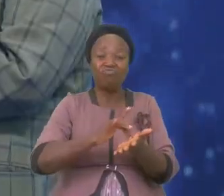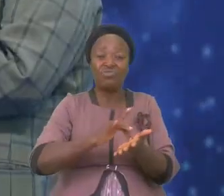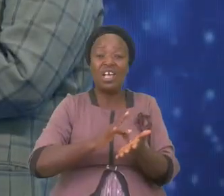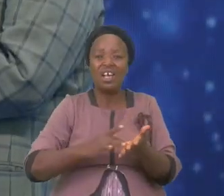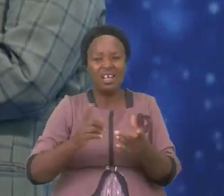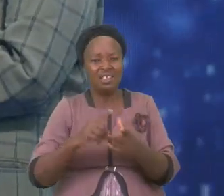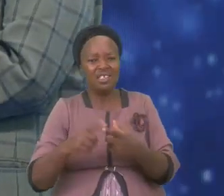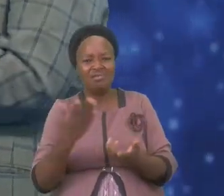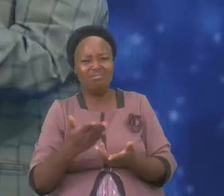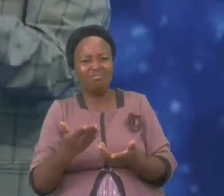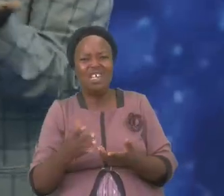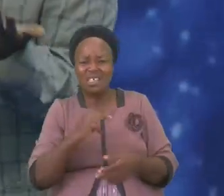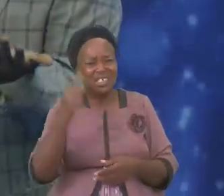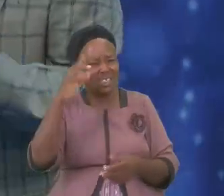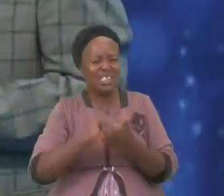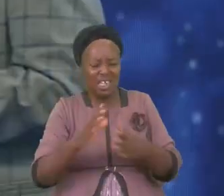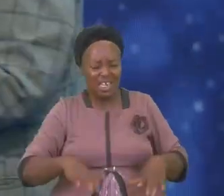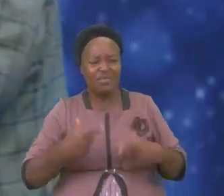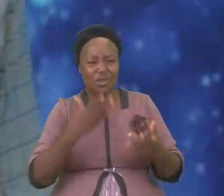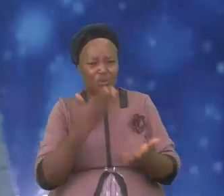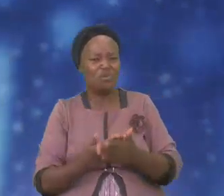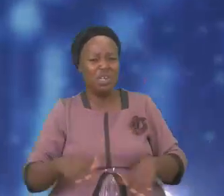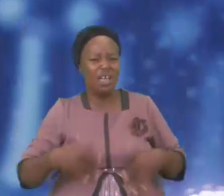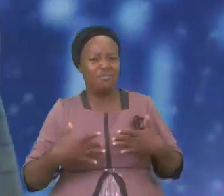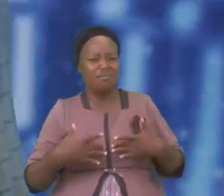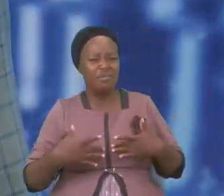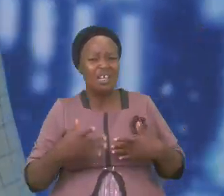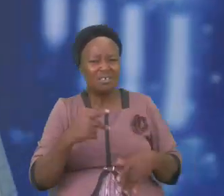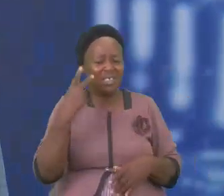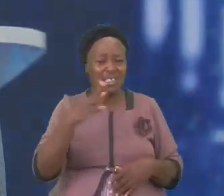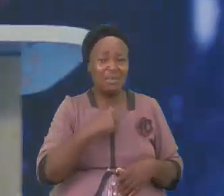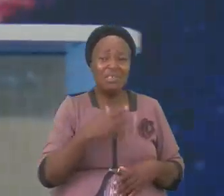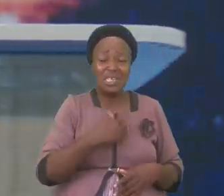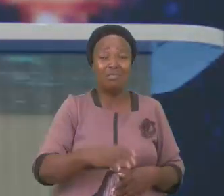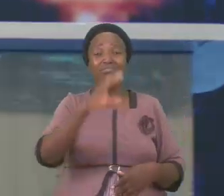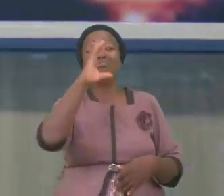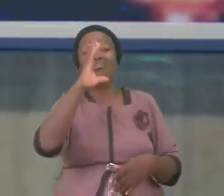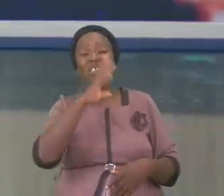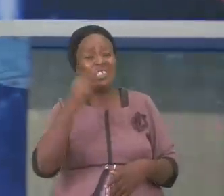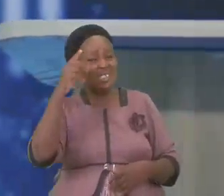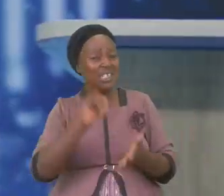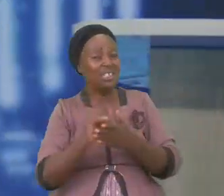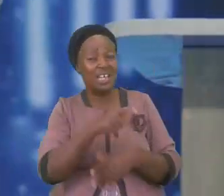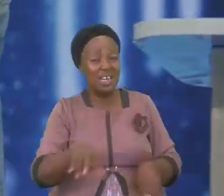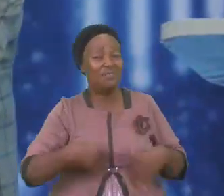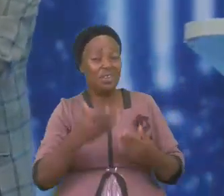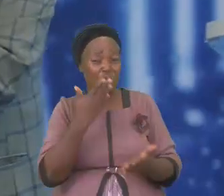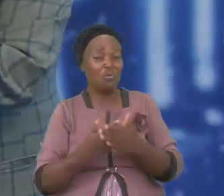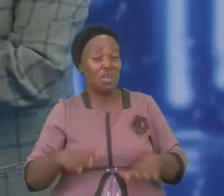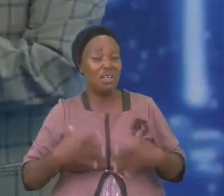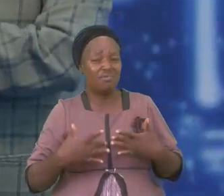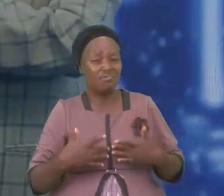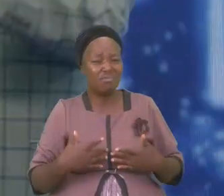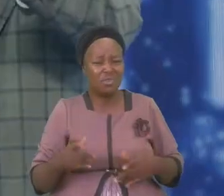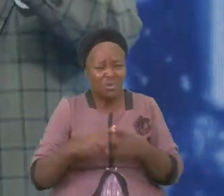others. They live a good life. To them, it's a good life. They're dainties, they're desirous, and they are the delicacies